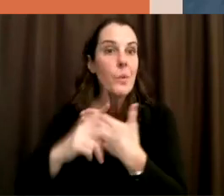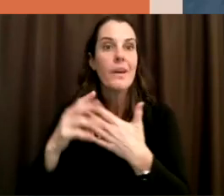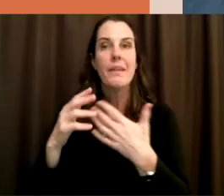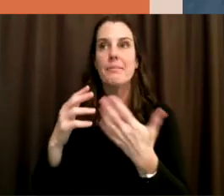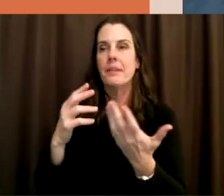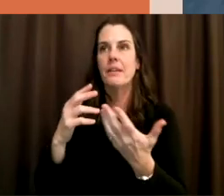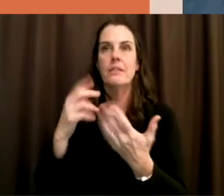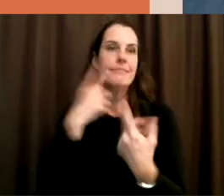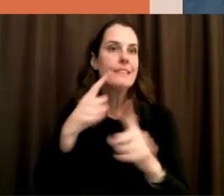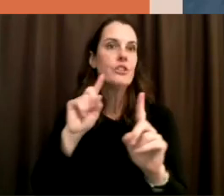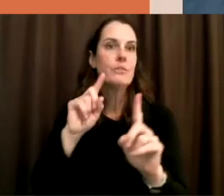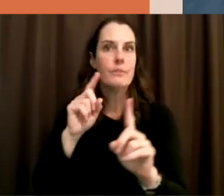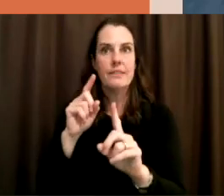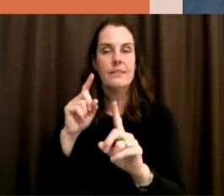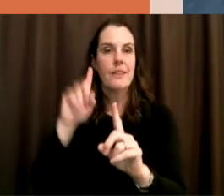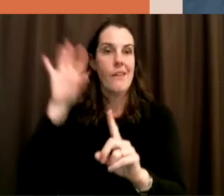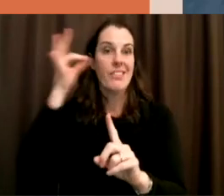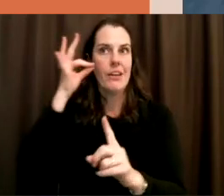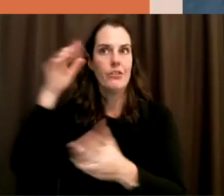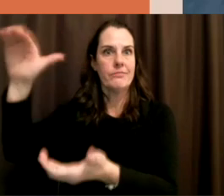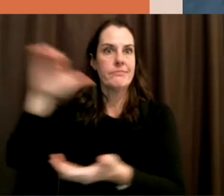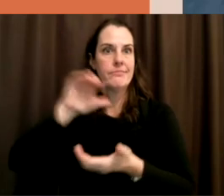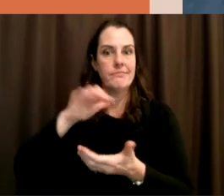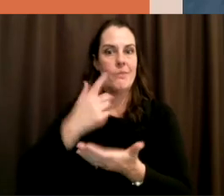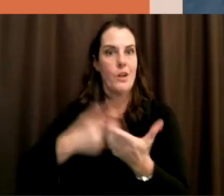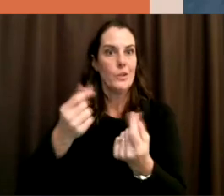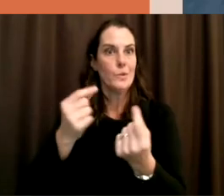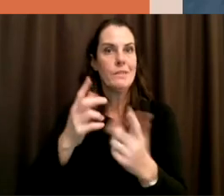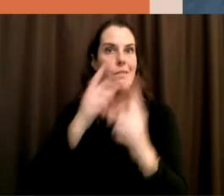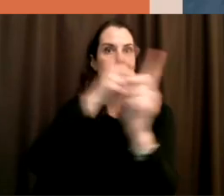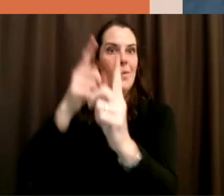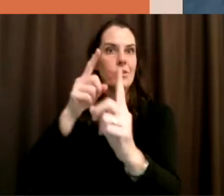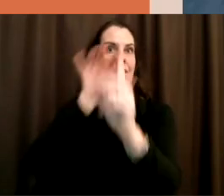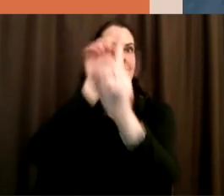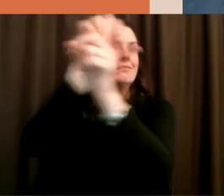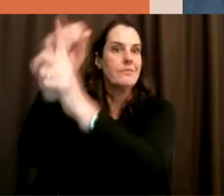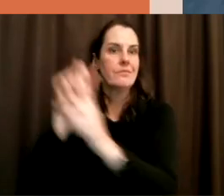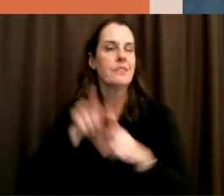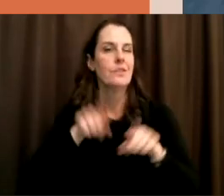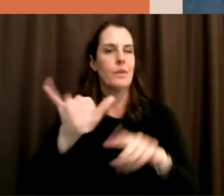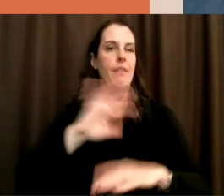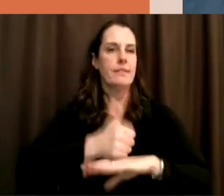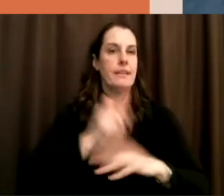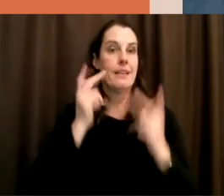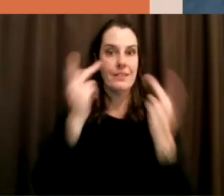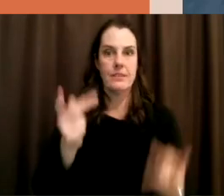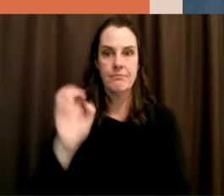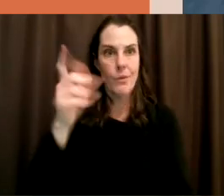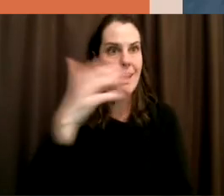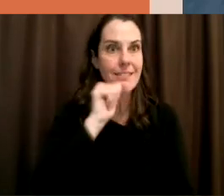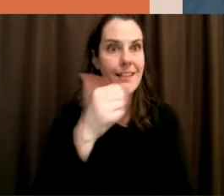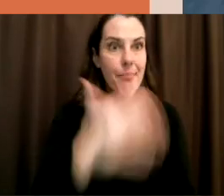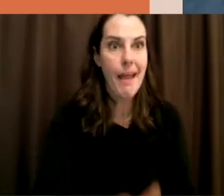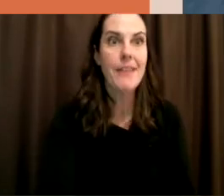the achievement of federally funded activities or goals during that site visit. Okay, not bad.